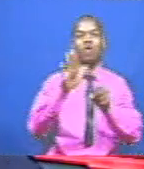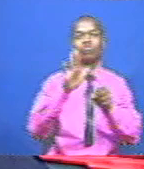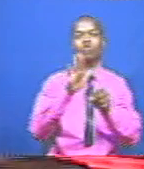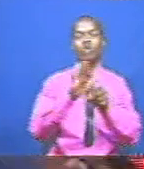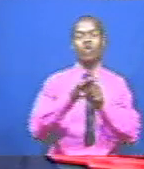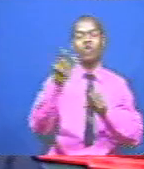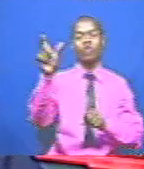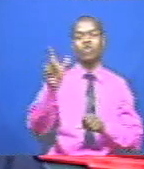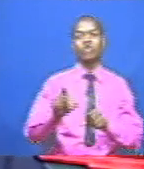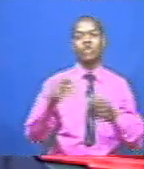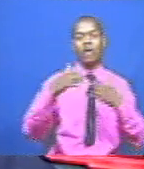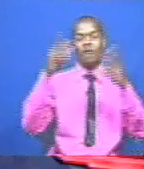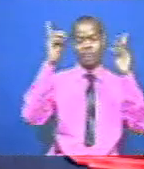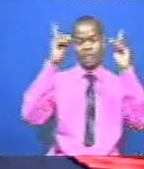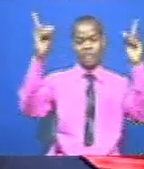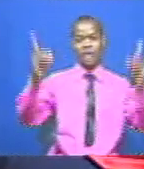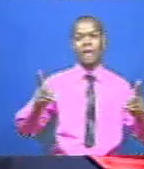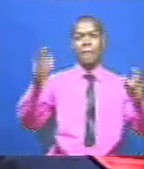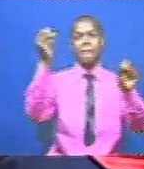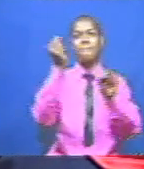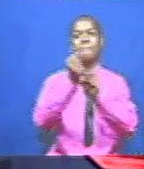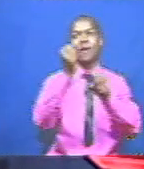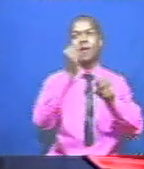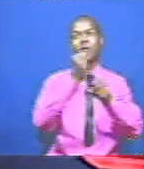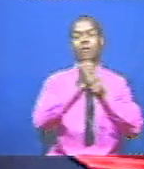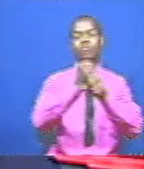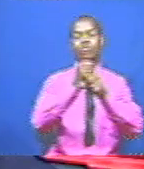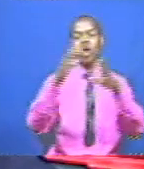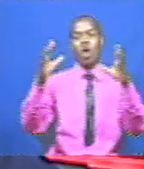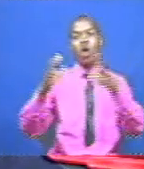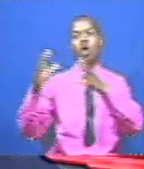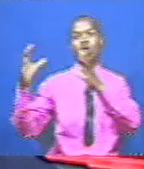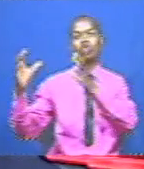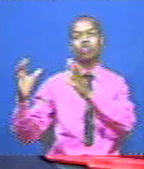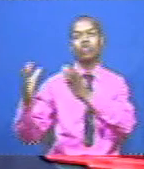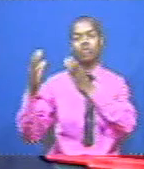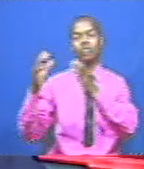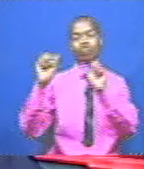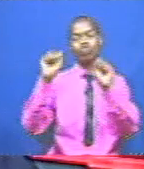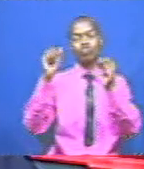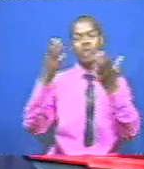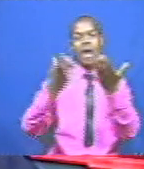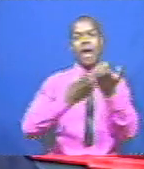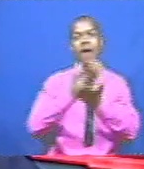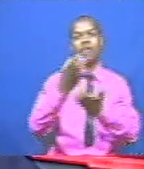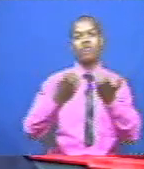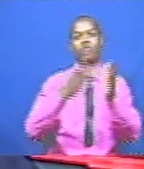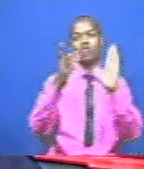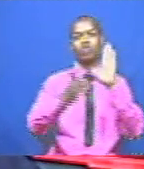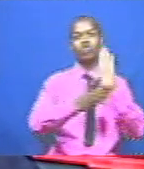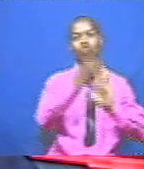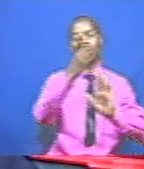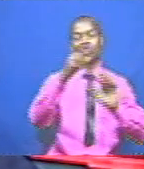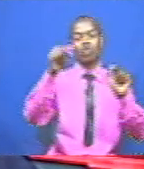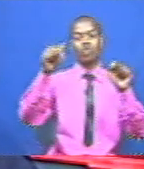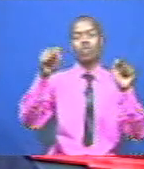perhaps make some regional blocks to fast track the economic development. Well, today we look at one block,